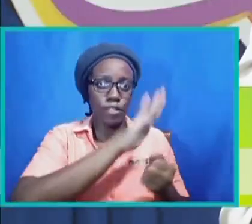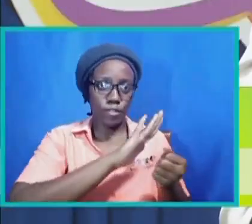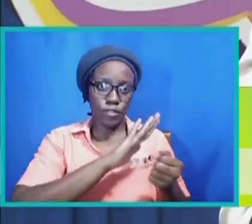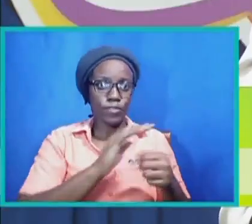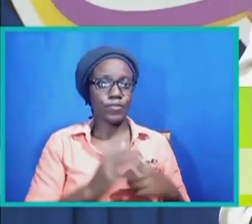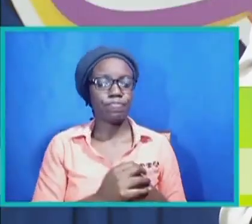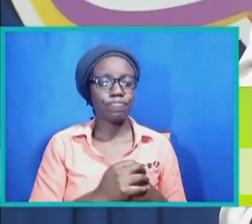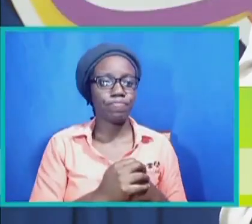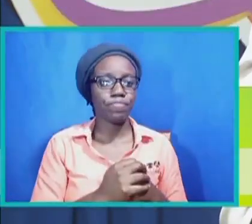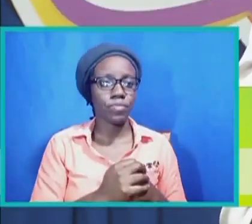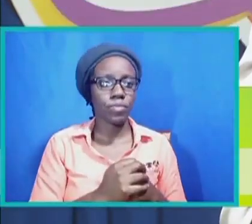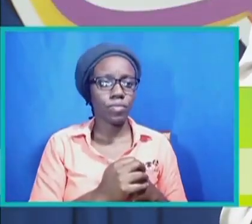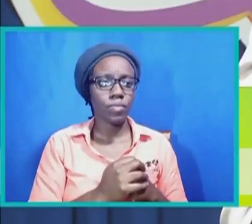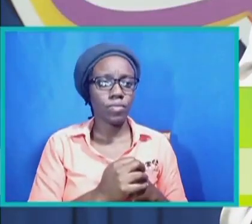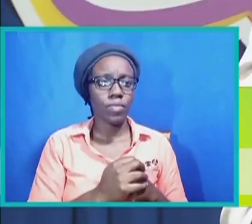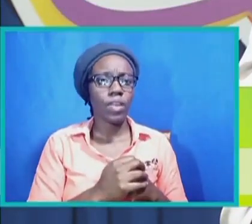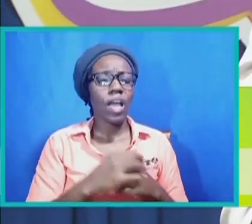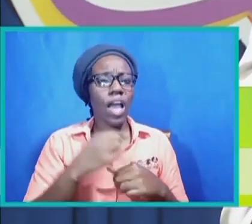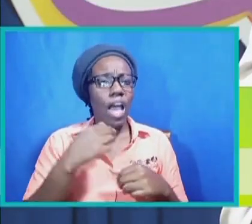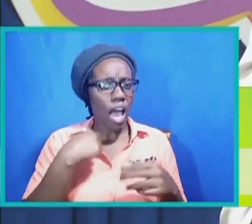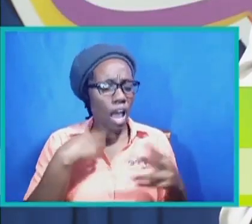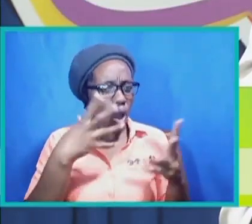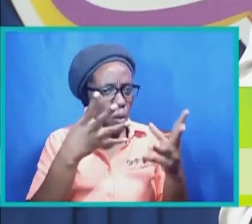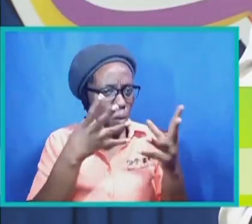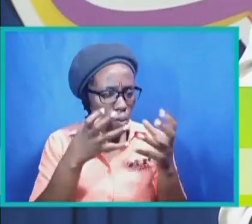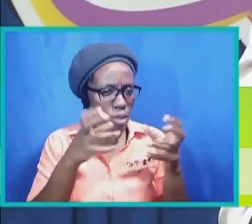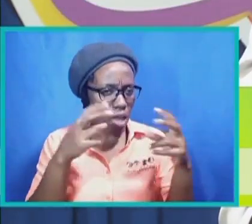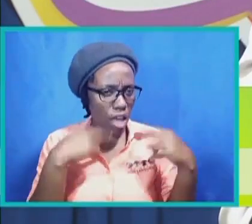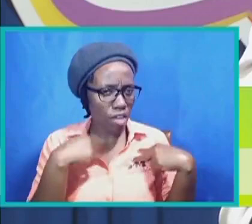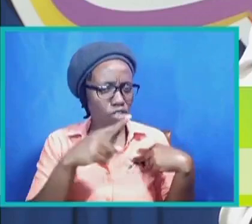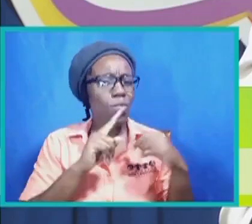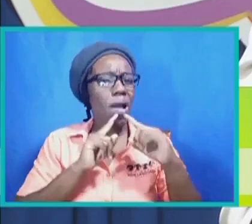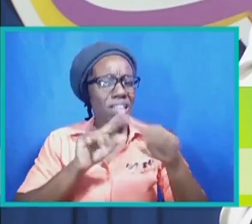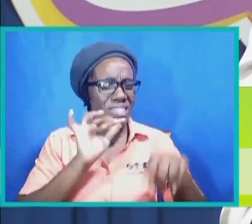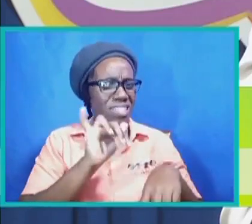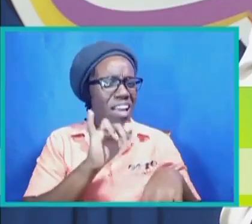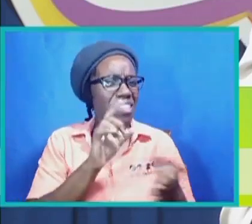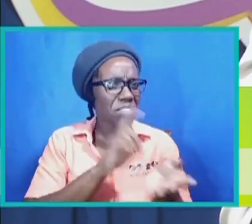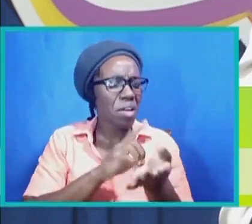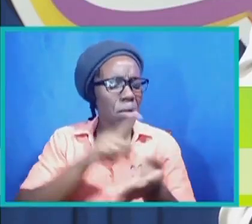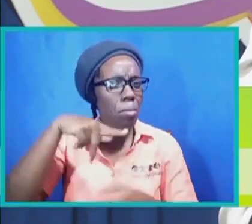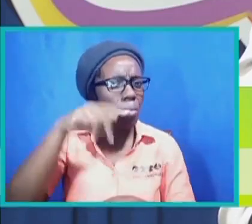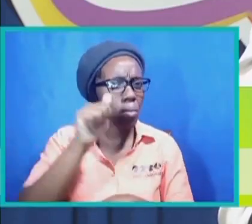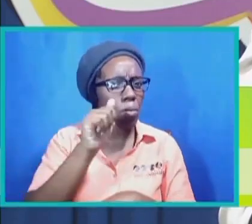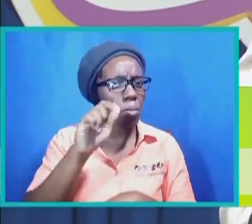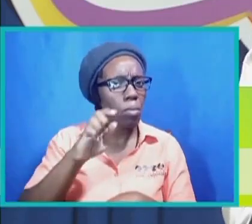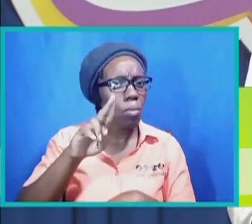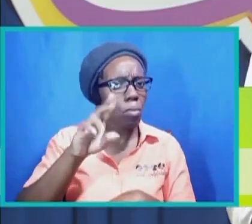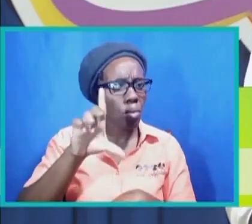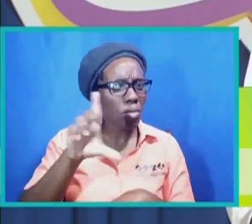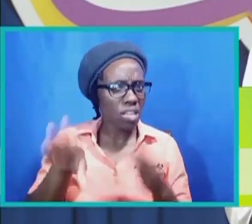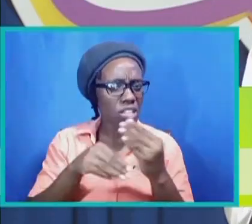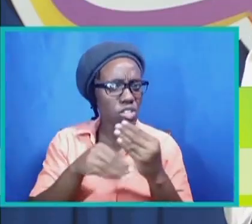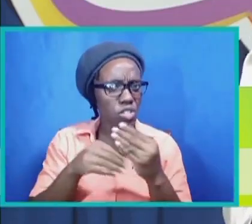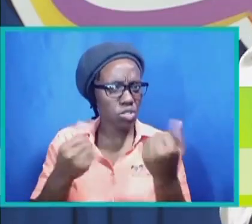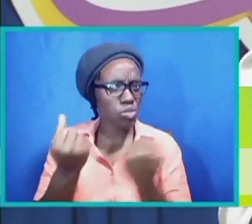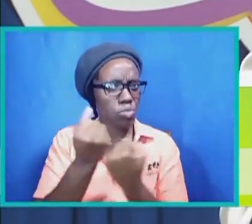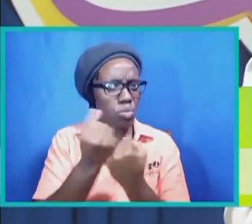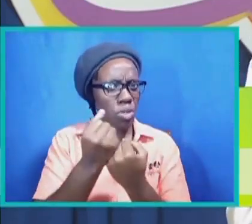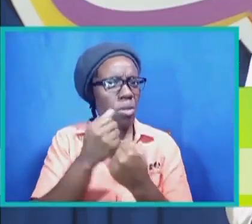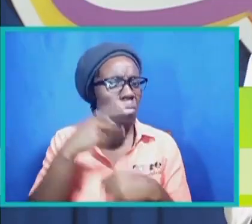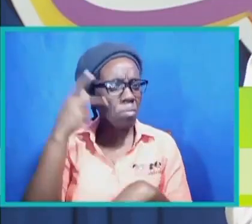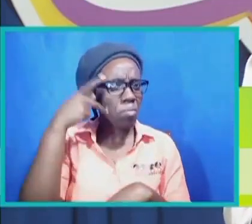But I want to have you respond to that, please, Dr. Paul, in addition to supporting parents. How does that happen? So I'm going to